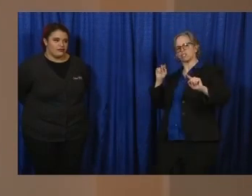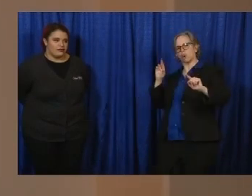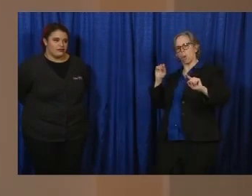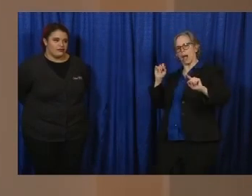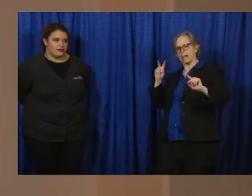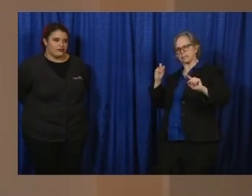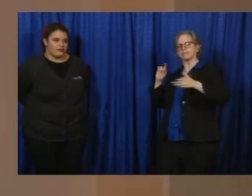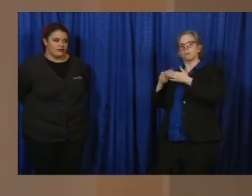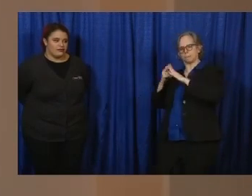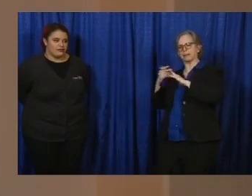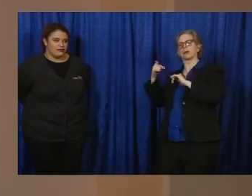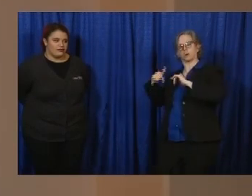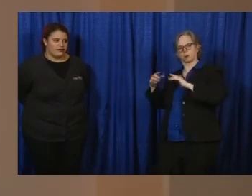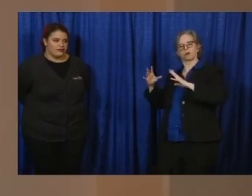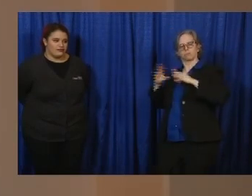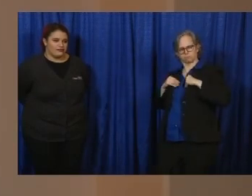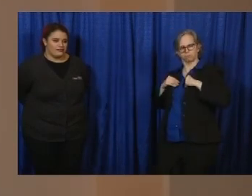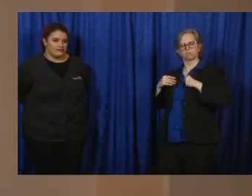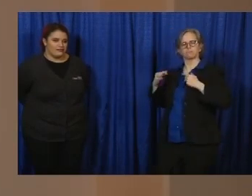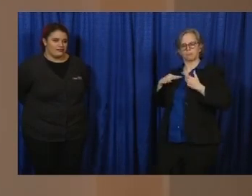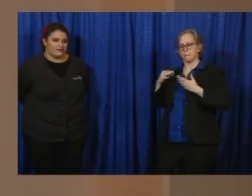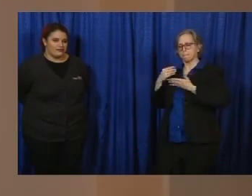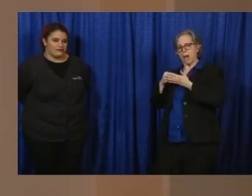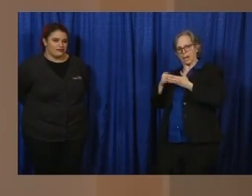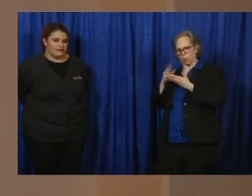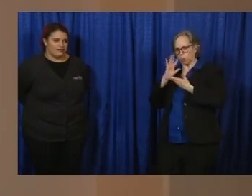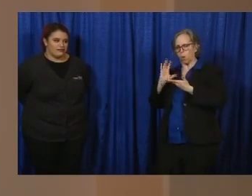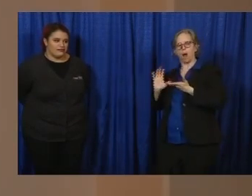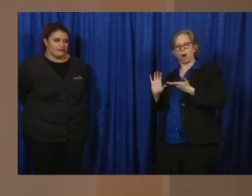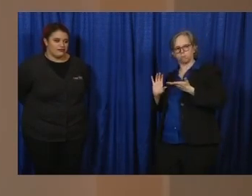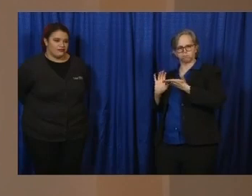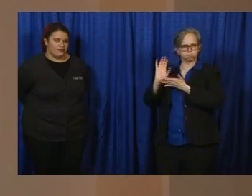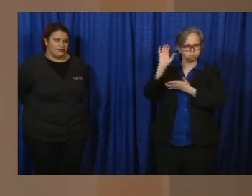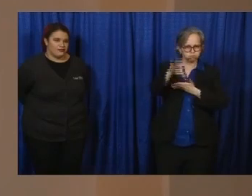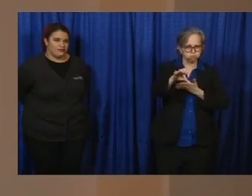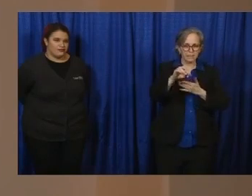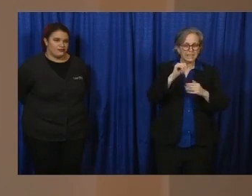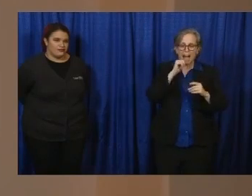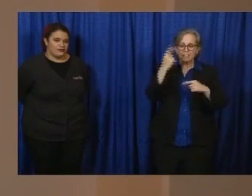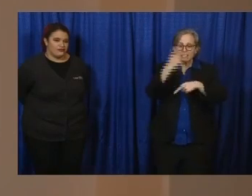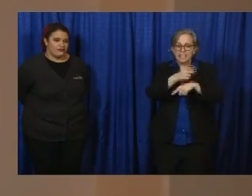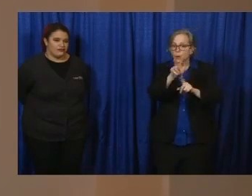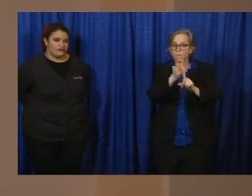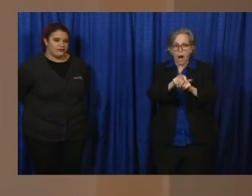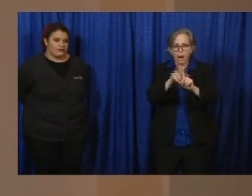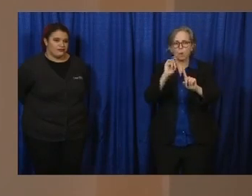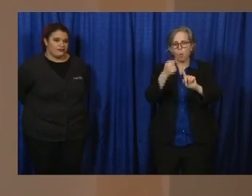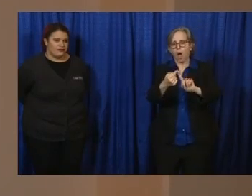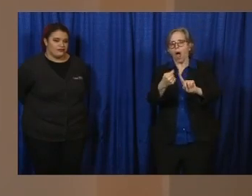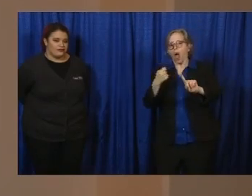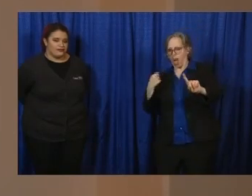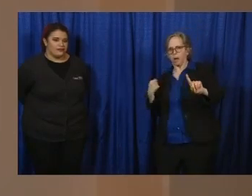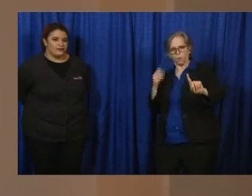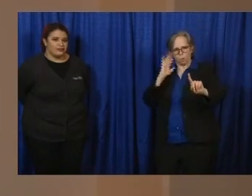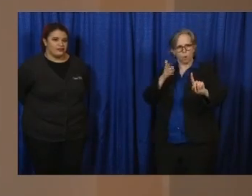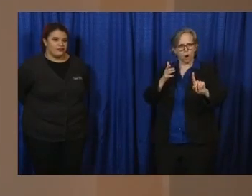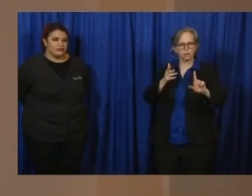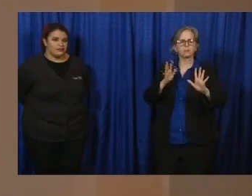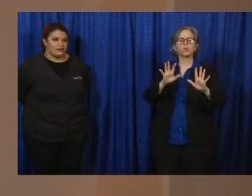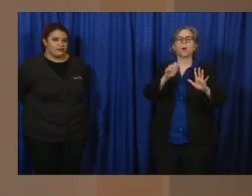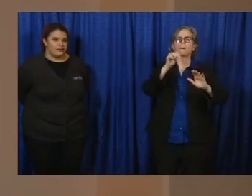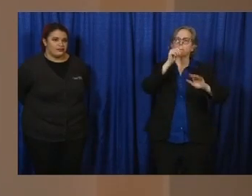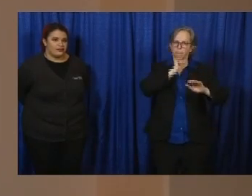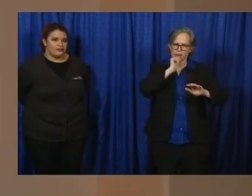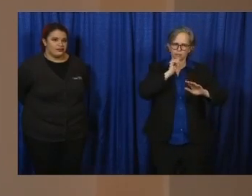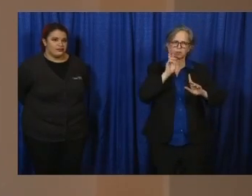eligible to receive no matter when you file. So it is moving along. That's the capacity that's been added. I talked to the